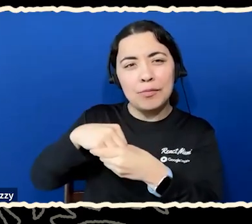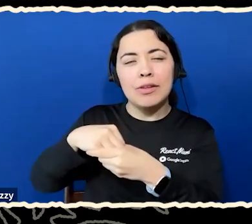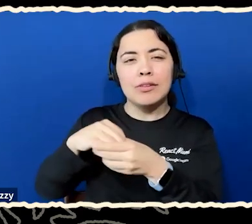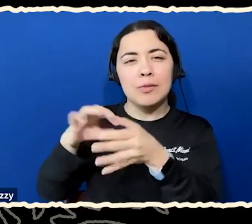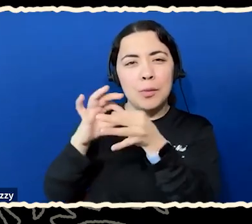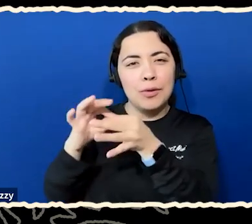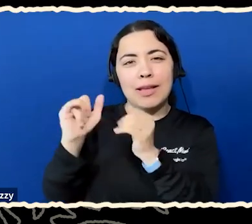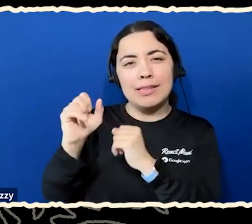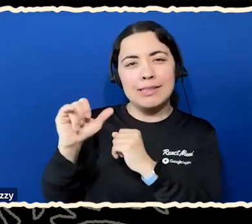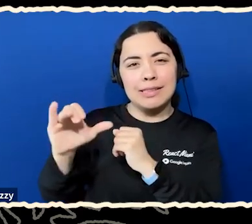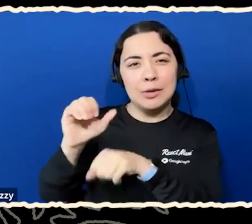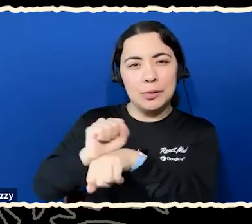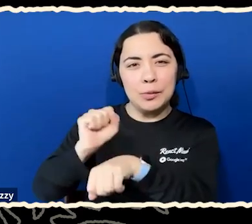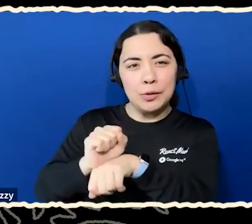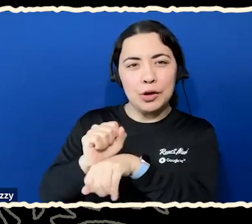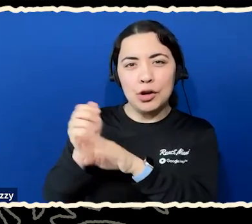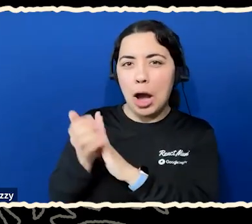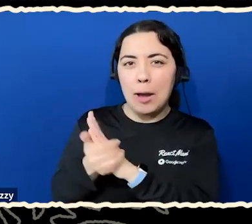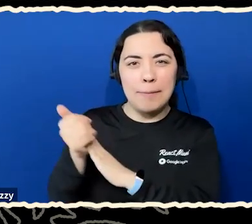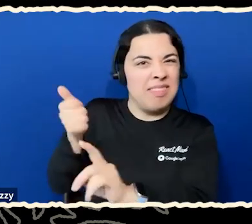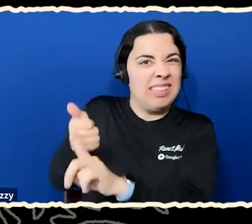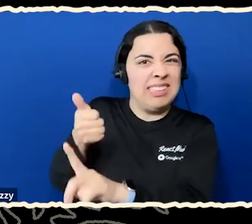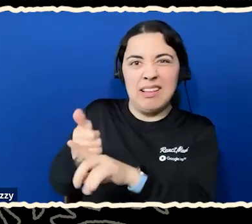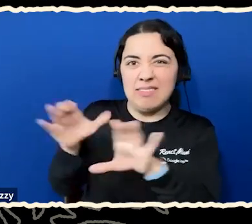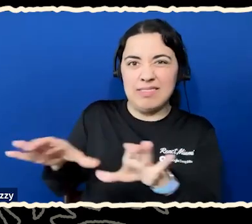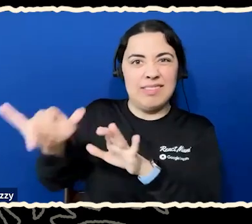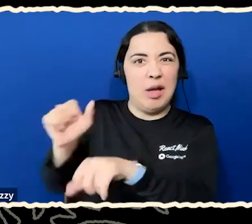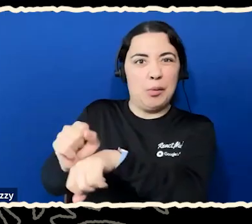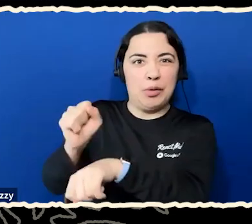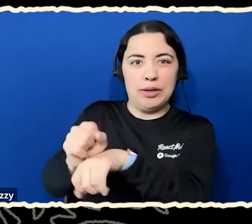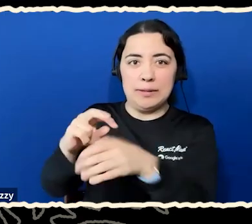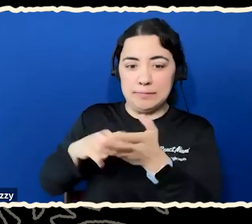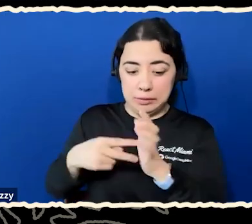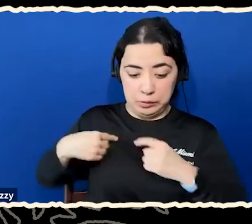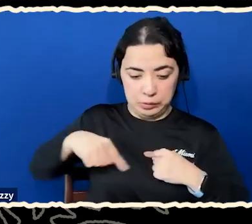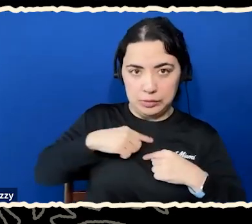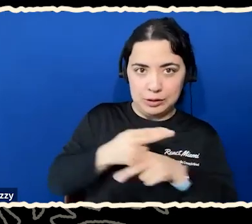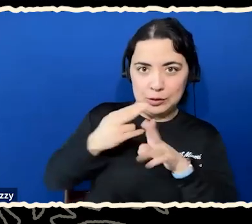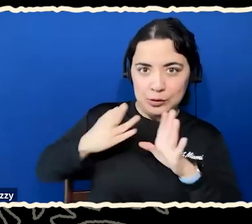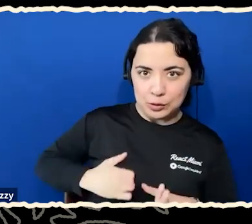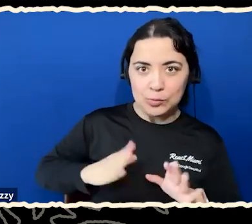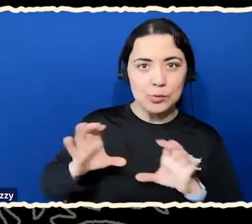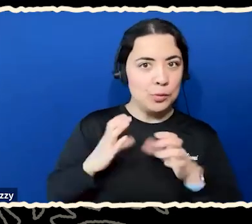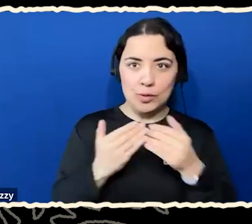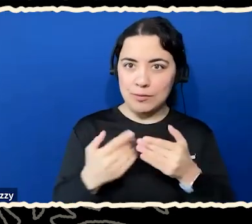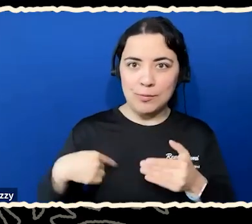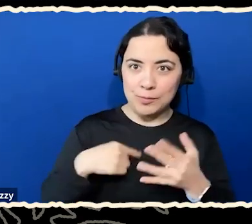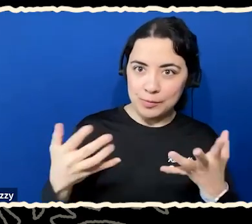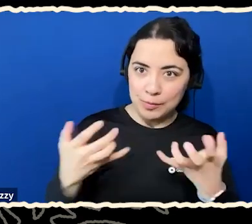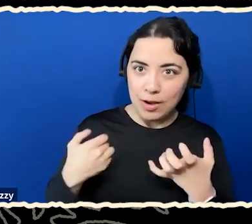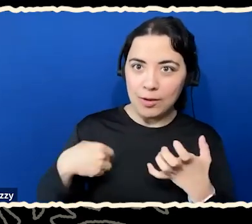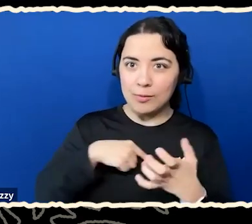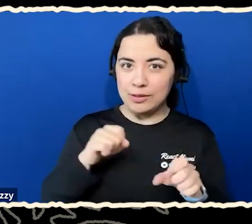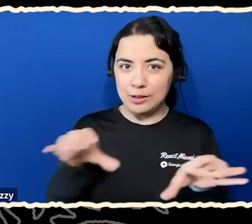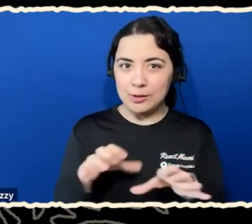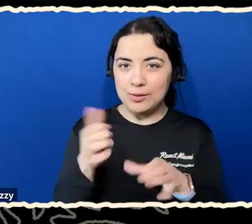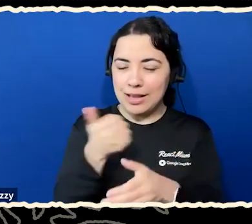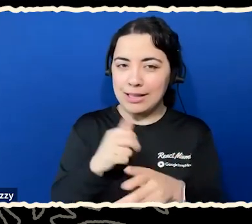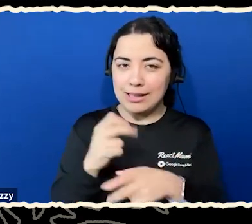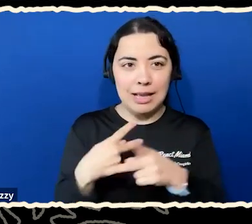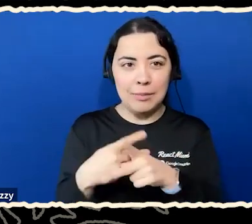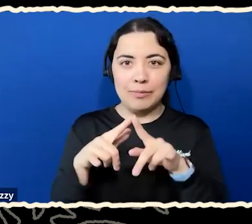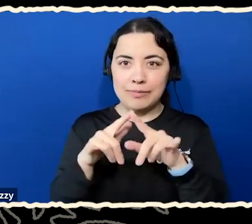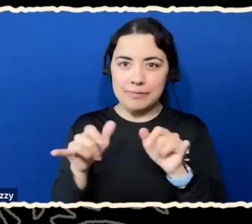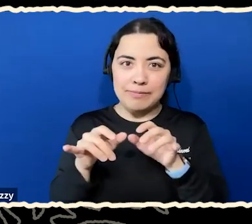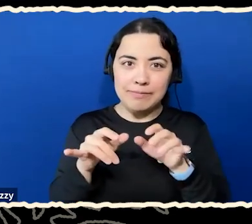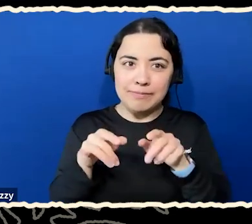by itself, letting us, as the consumer, just do whatever we want, do any sort of asynchronous things, and it's going to be automatically